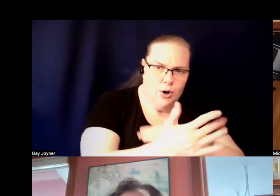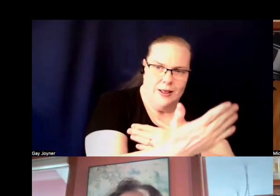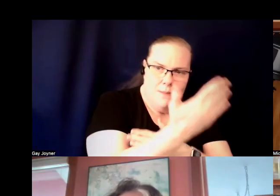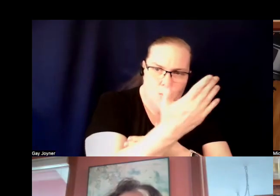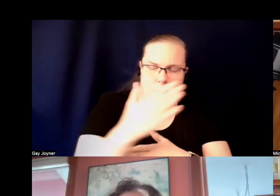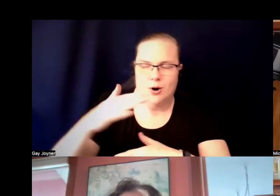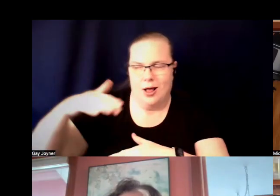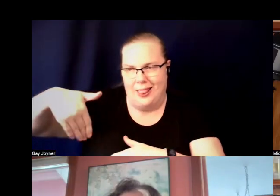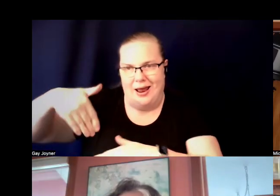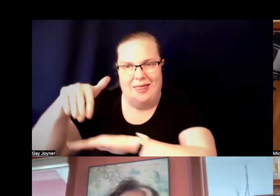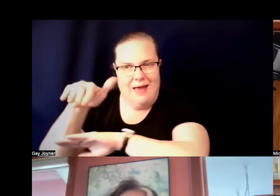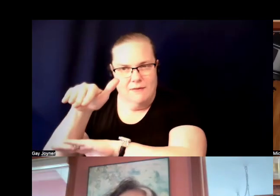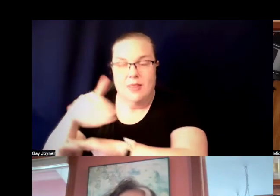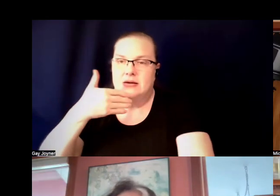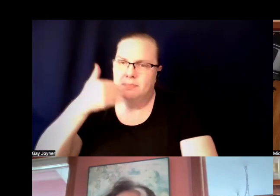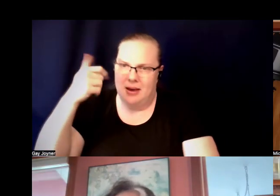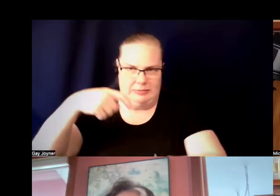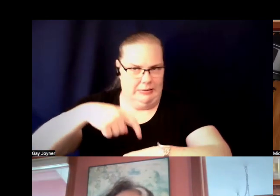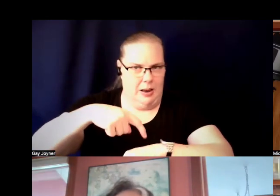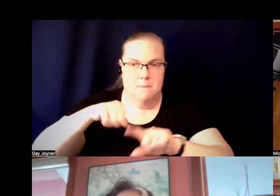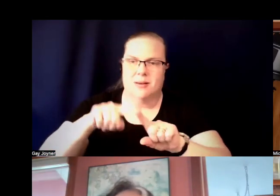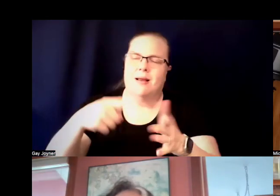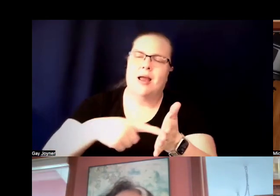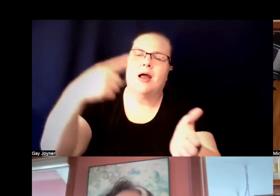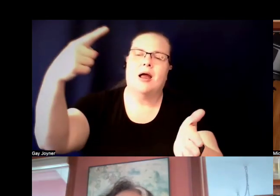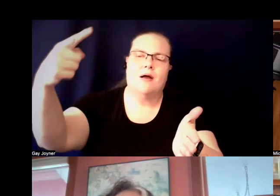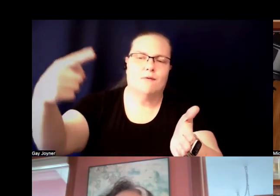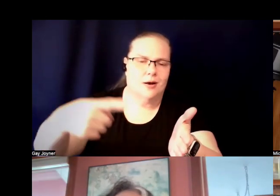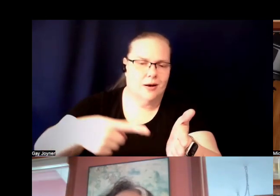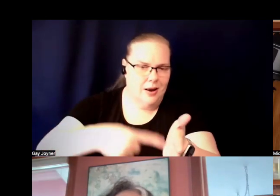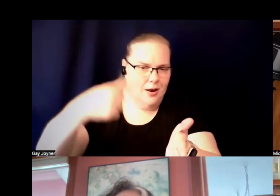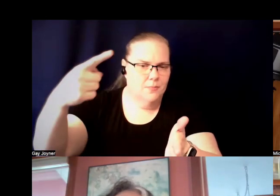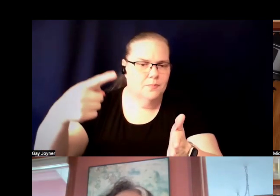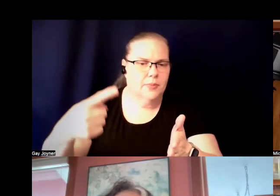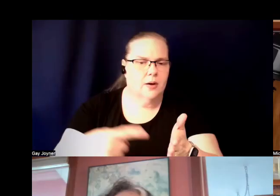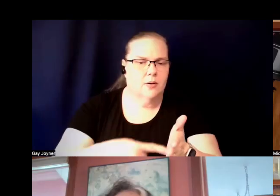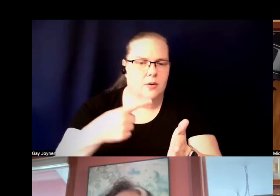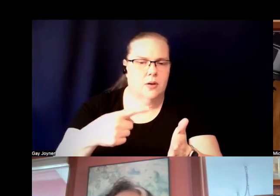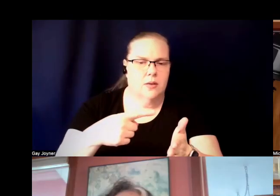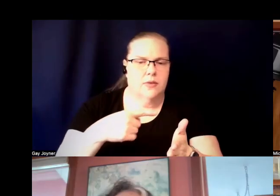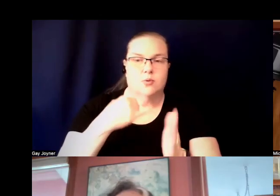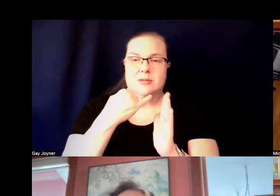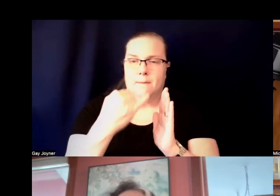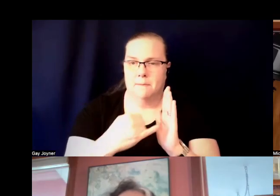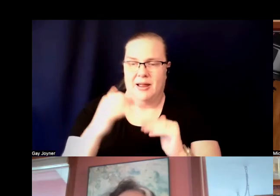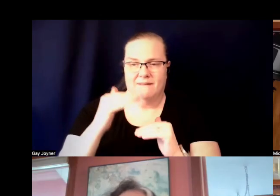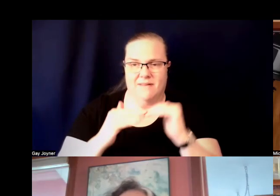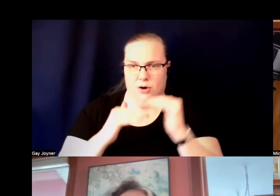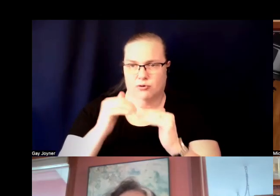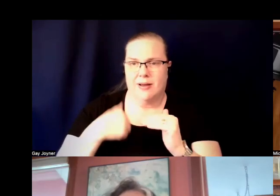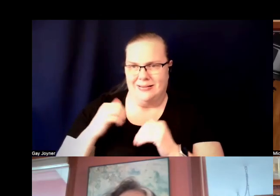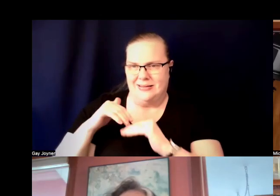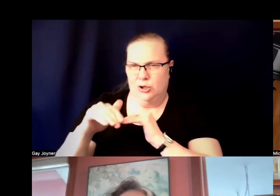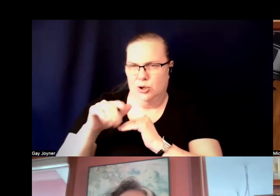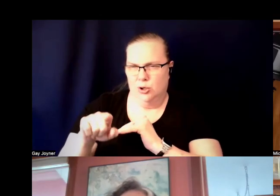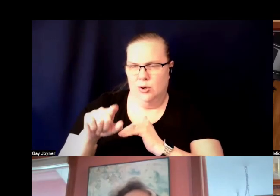That is truly the best time. But every now and then, like the one of the paint factory in Gloucester that I sent you, that was